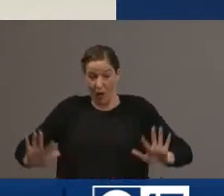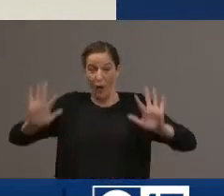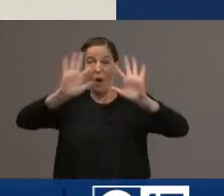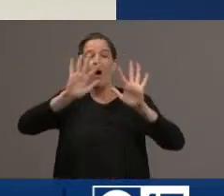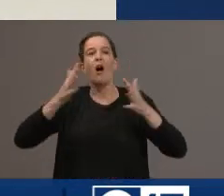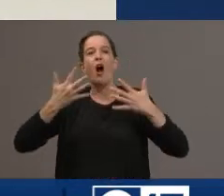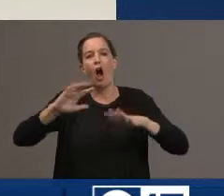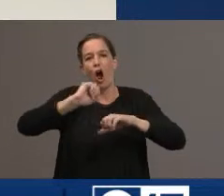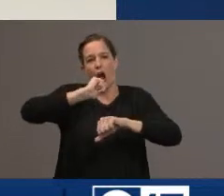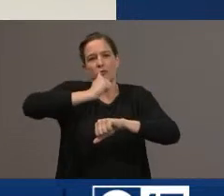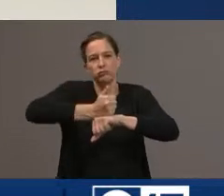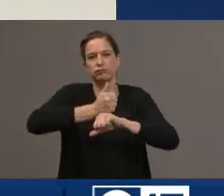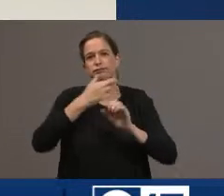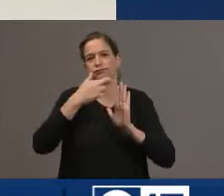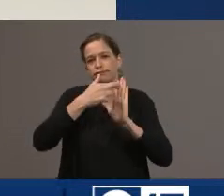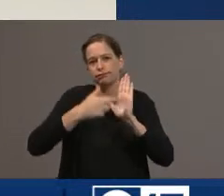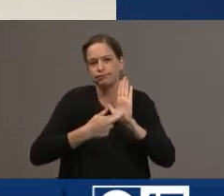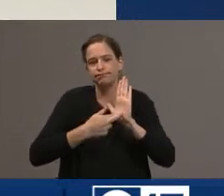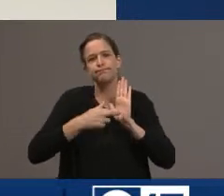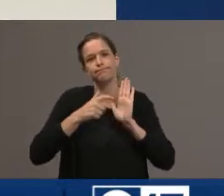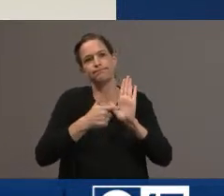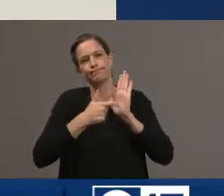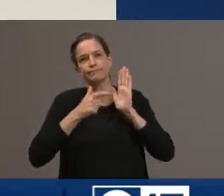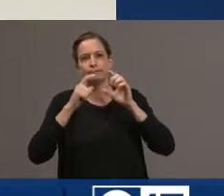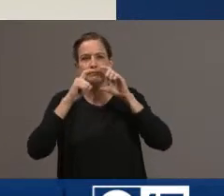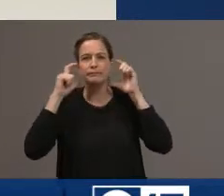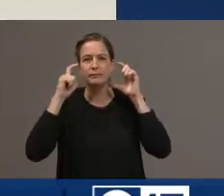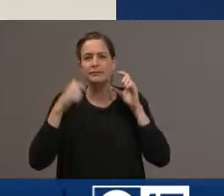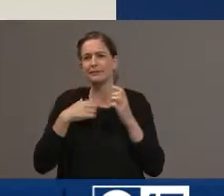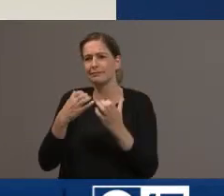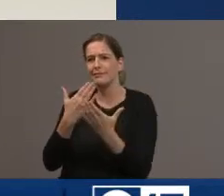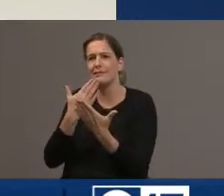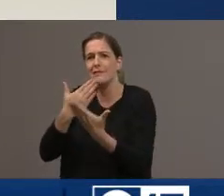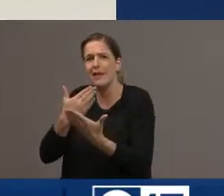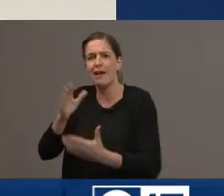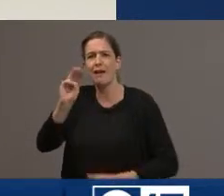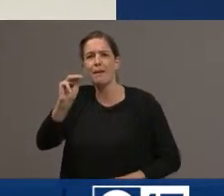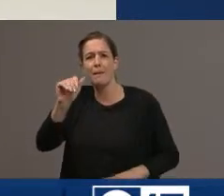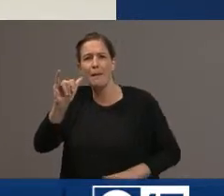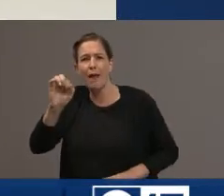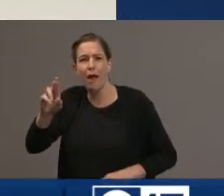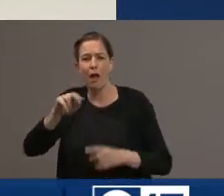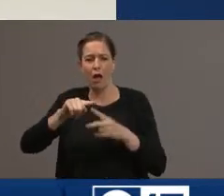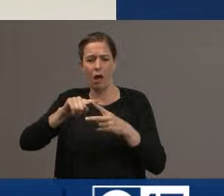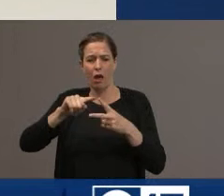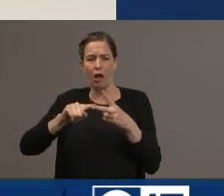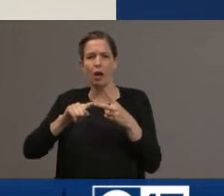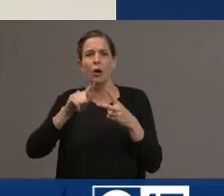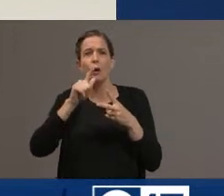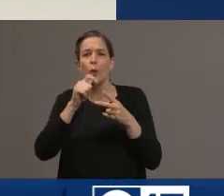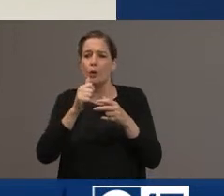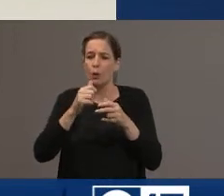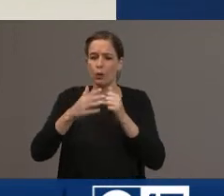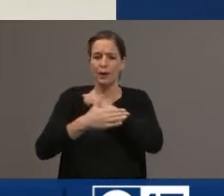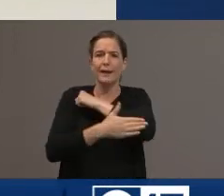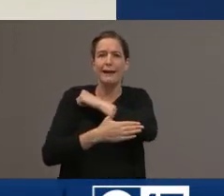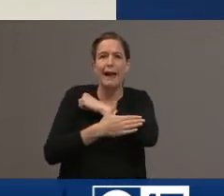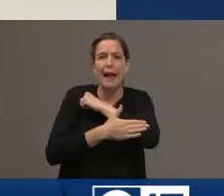our mayors and our county supervisors, our local leaders, and our citizens for